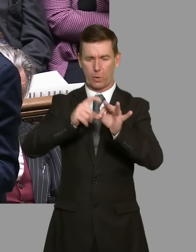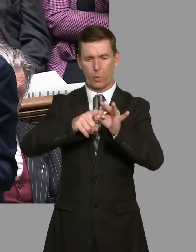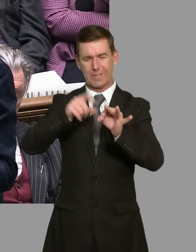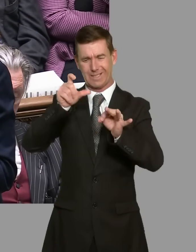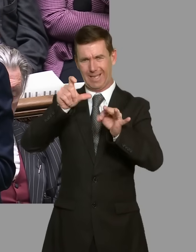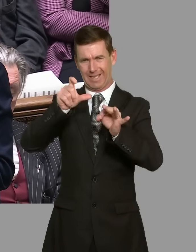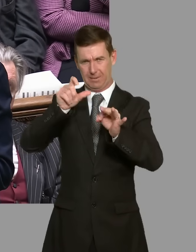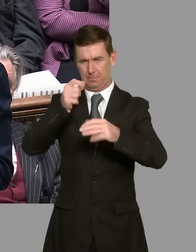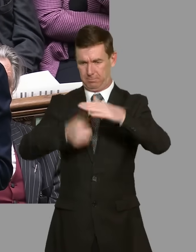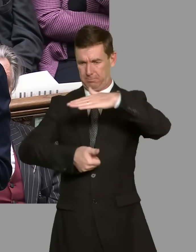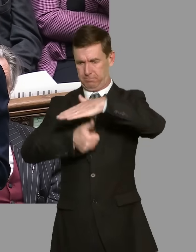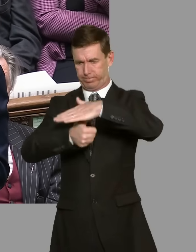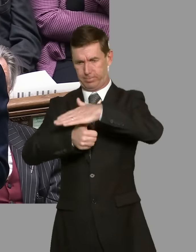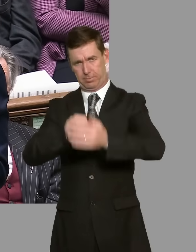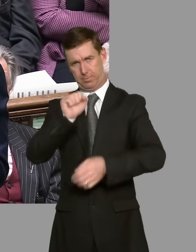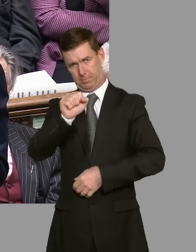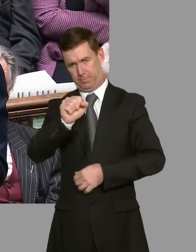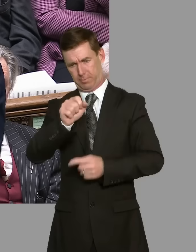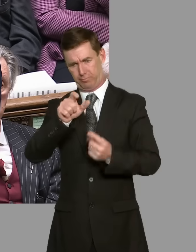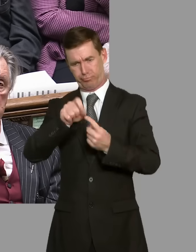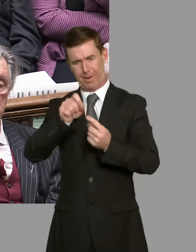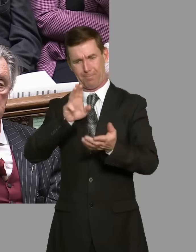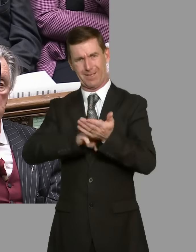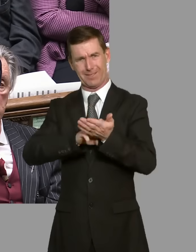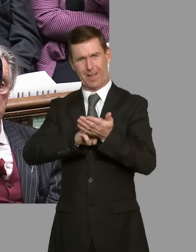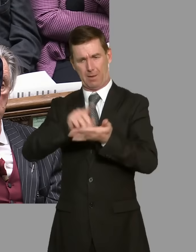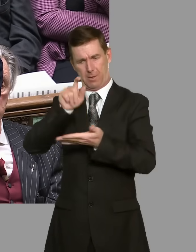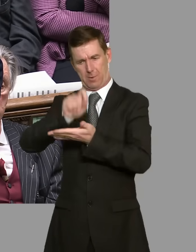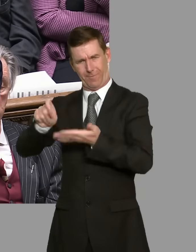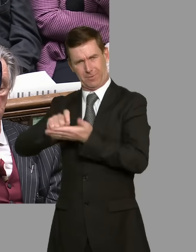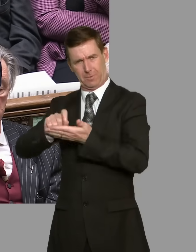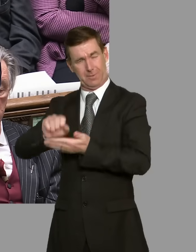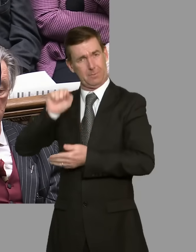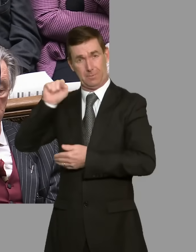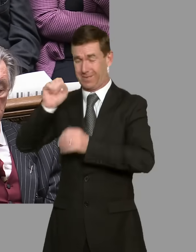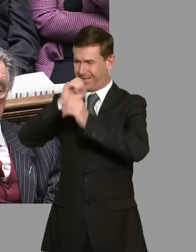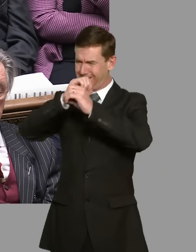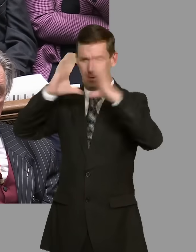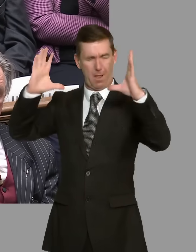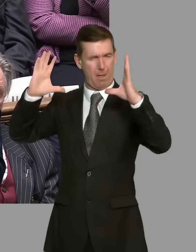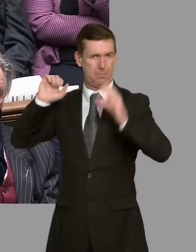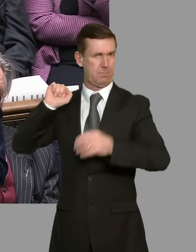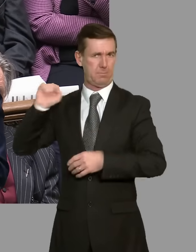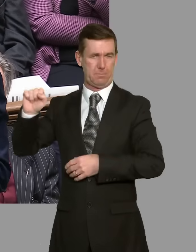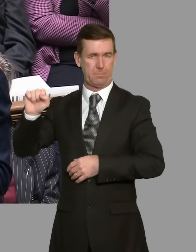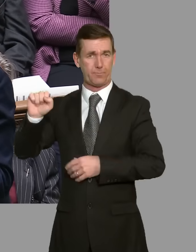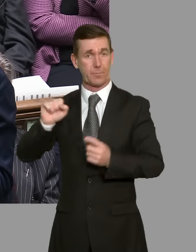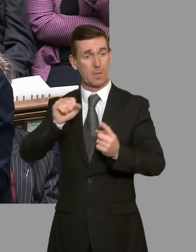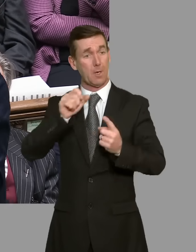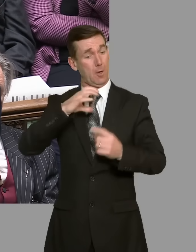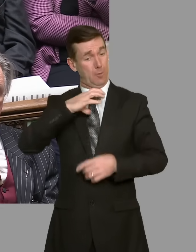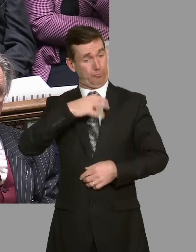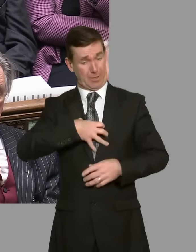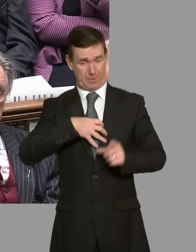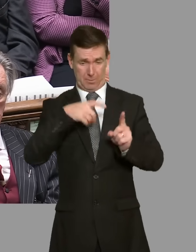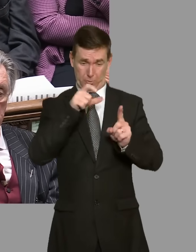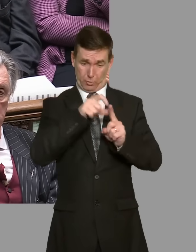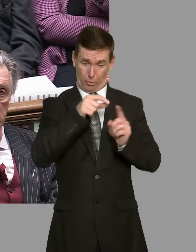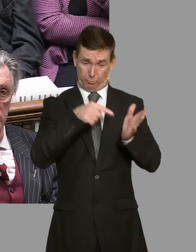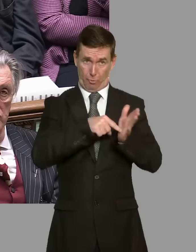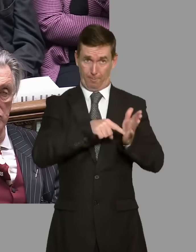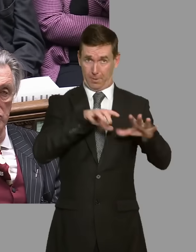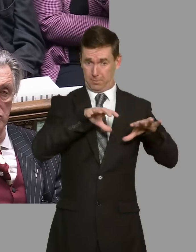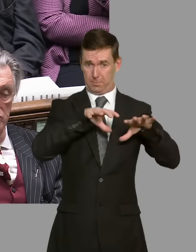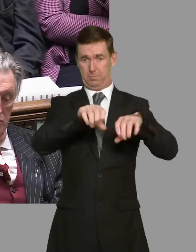be clearer. President Trump's actions in Venezuela are illegal. He says the United States,